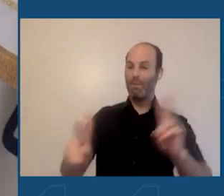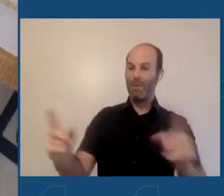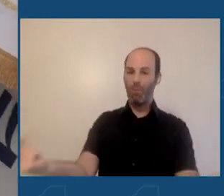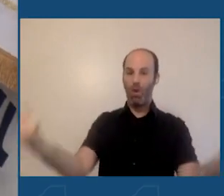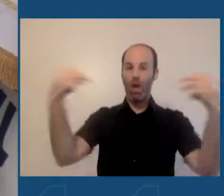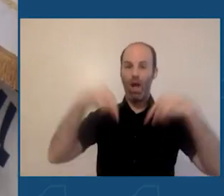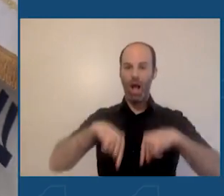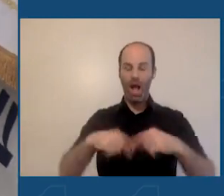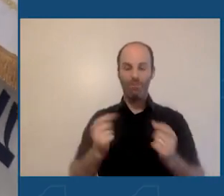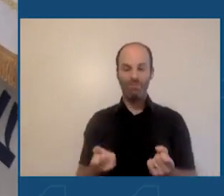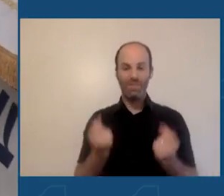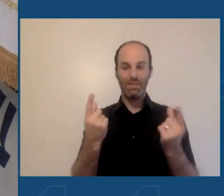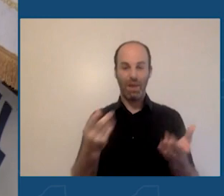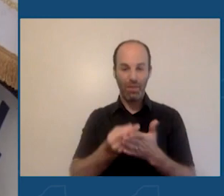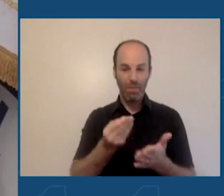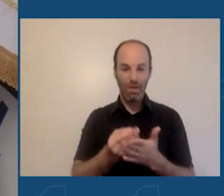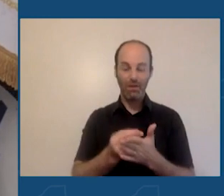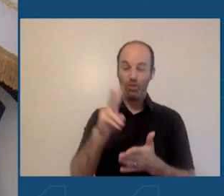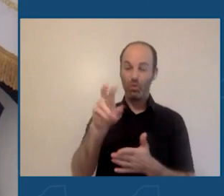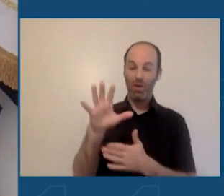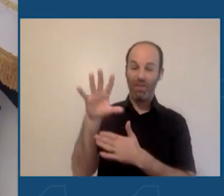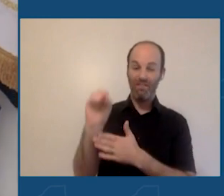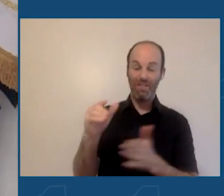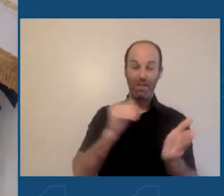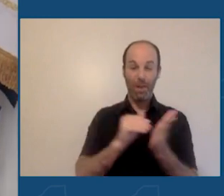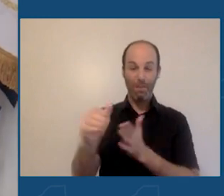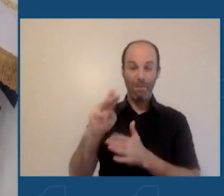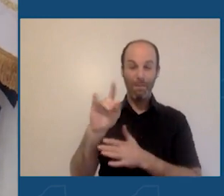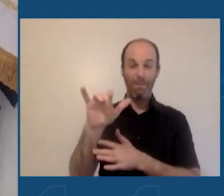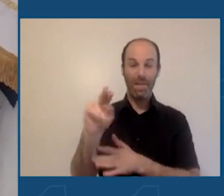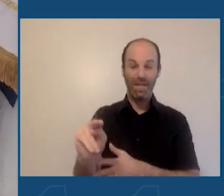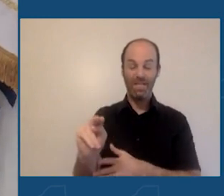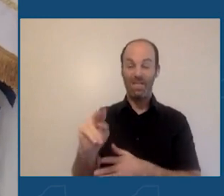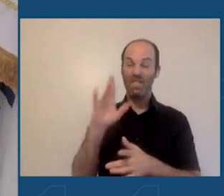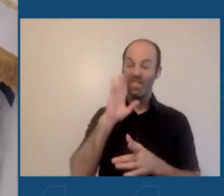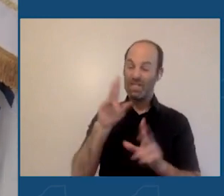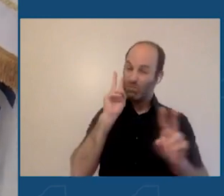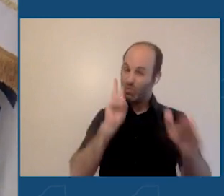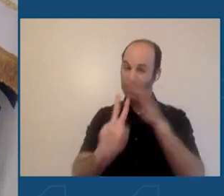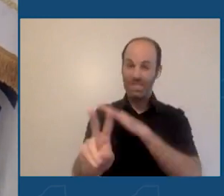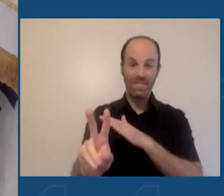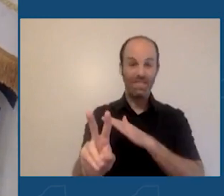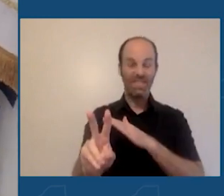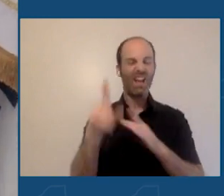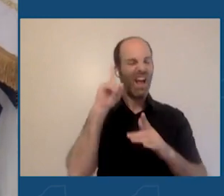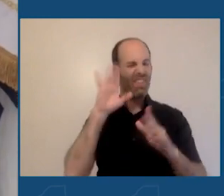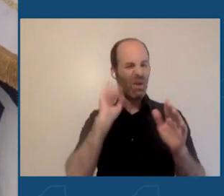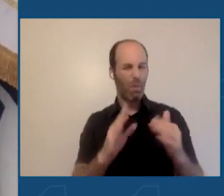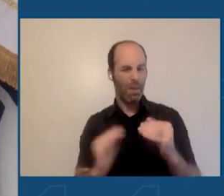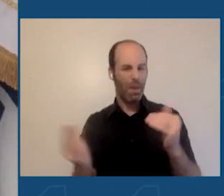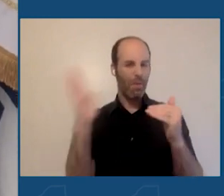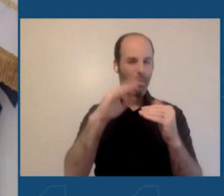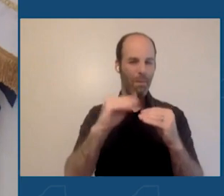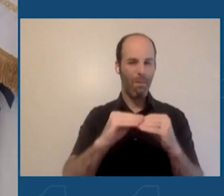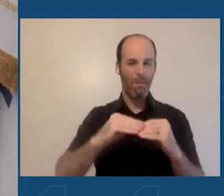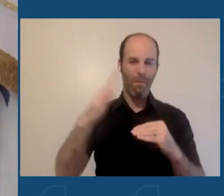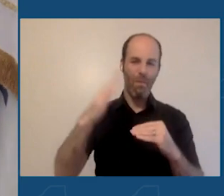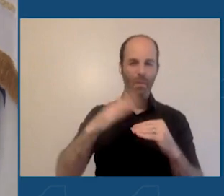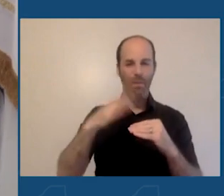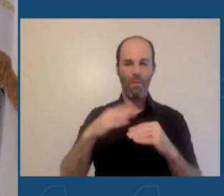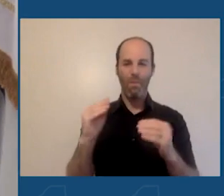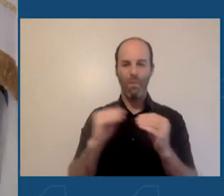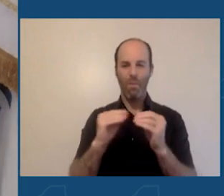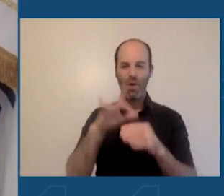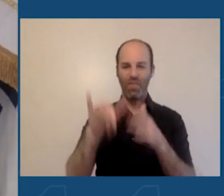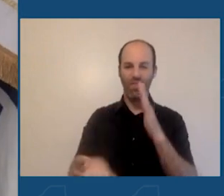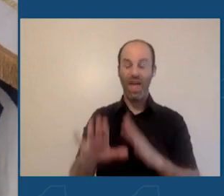Over $250 million is projected, but I think we're going to do better than that. And the better thing is, I think, when the people first experience what they're going to